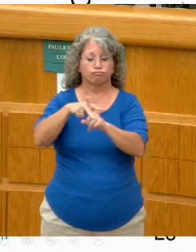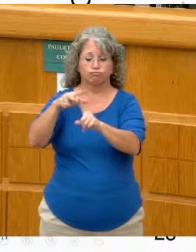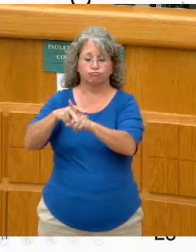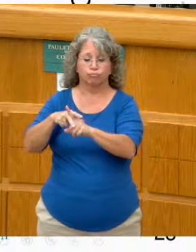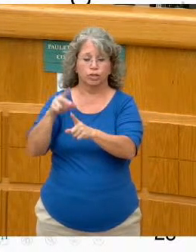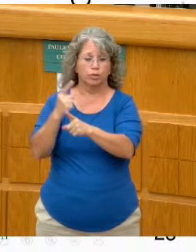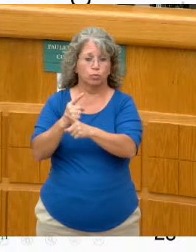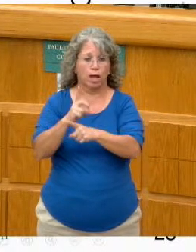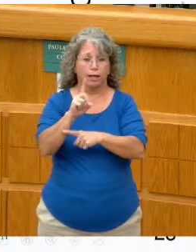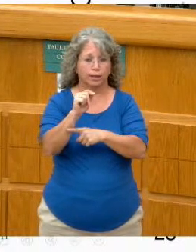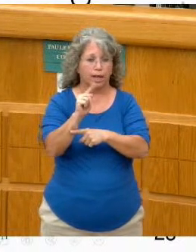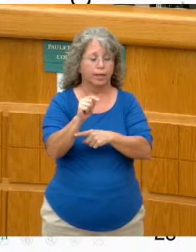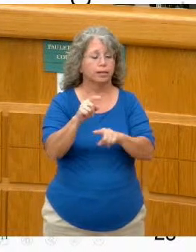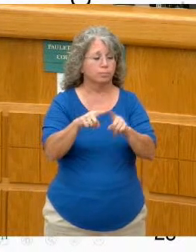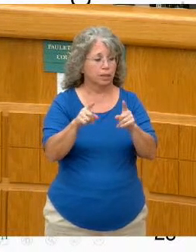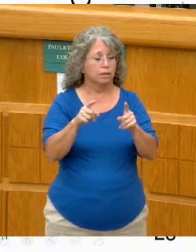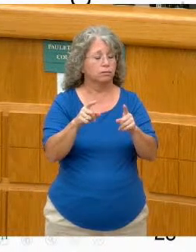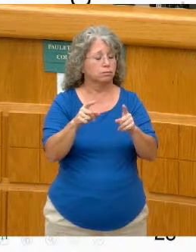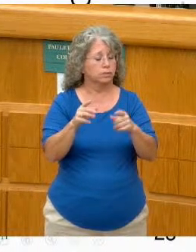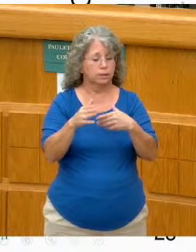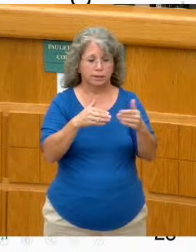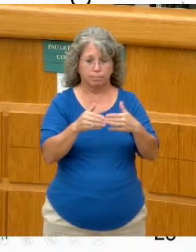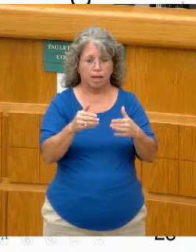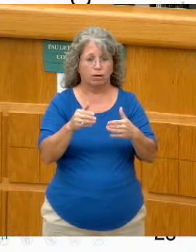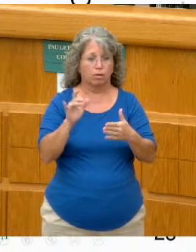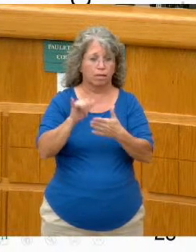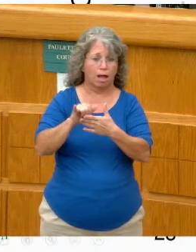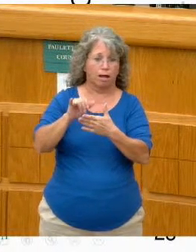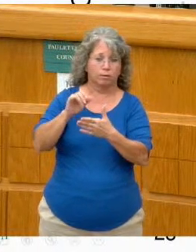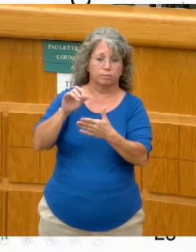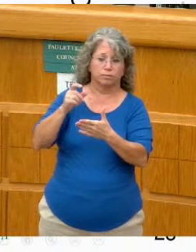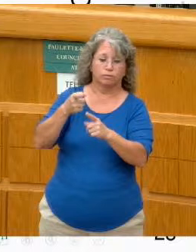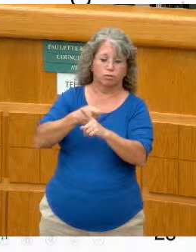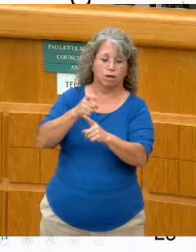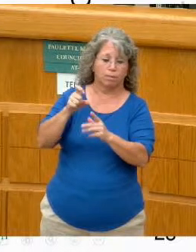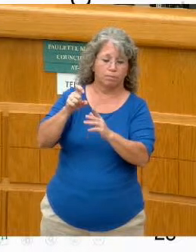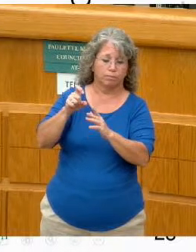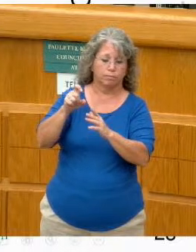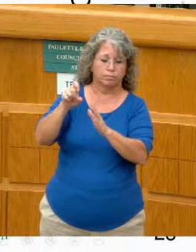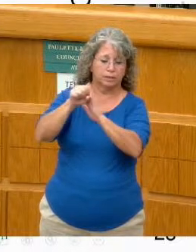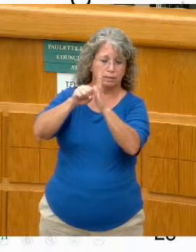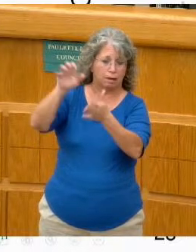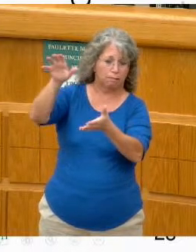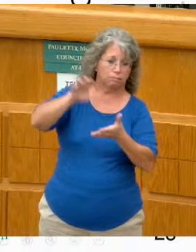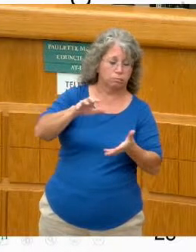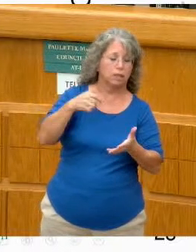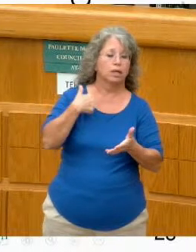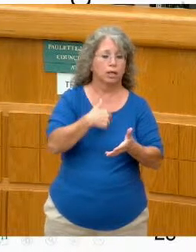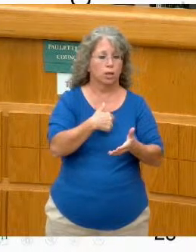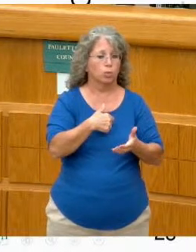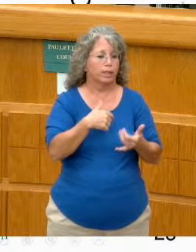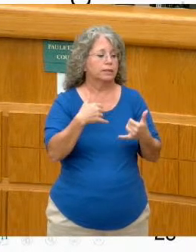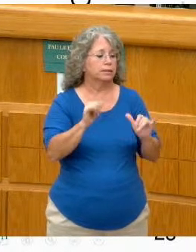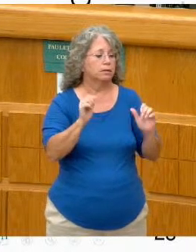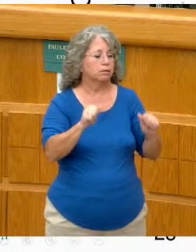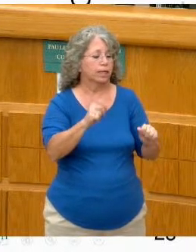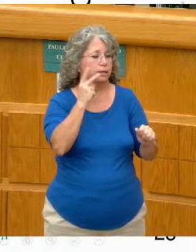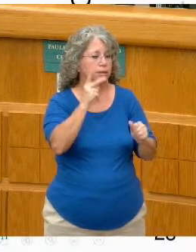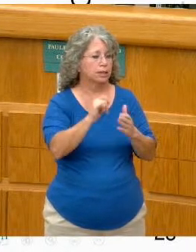Regardless, there's a decline, which is what we like to see. But for Dallas, we're not able to do that, and that may be one factor